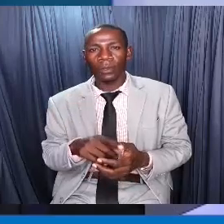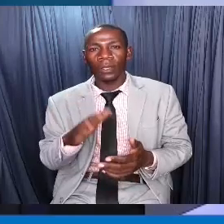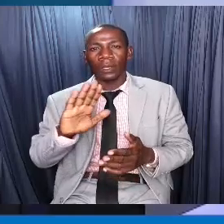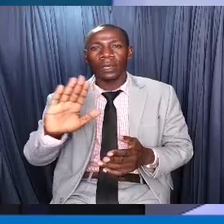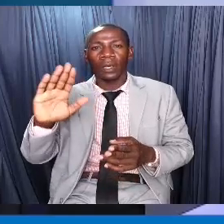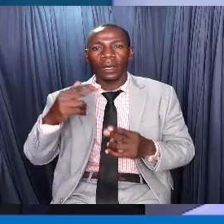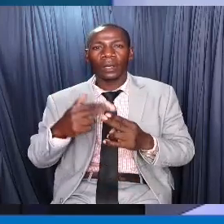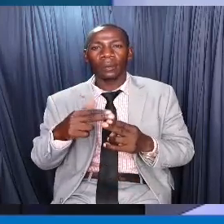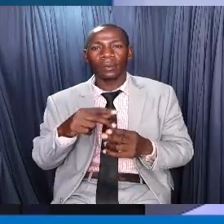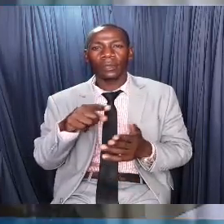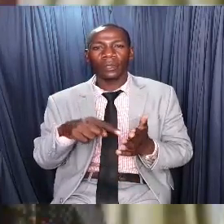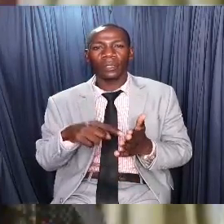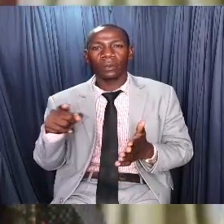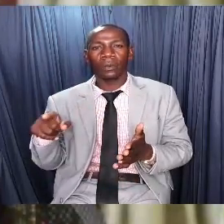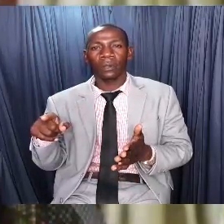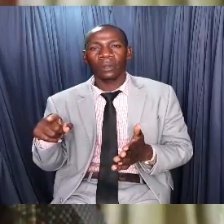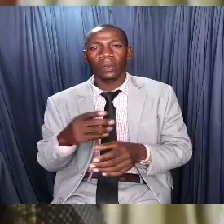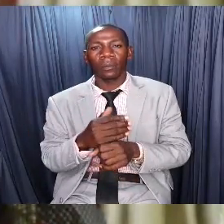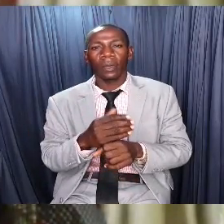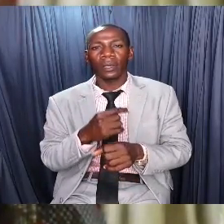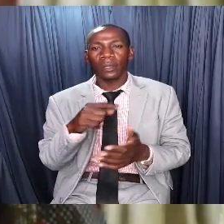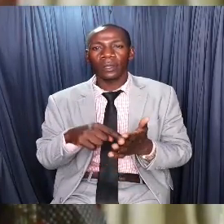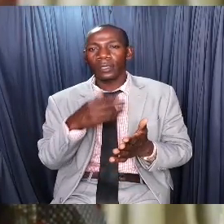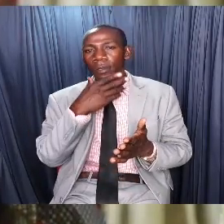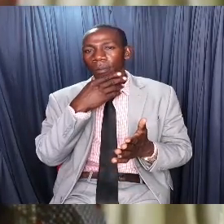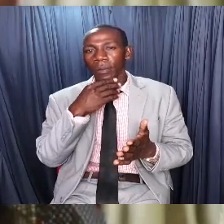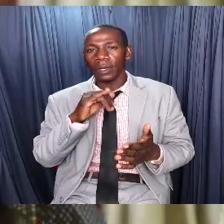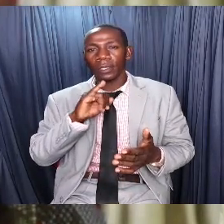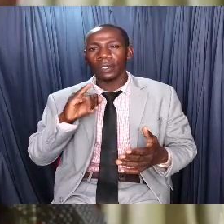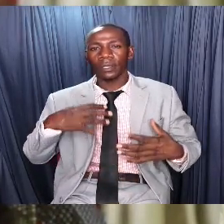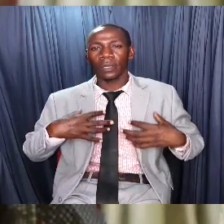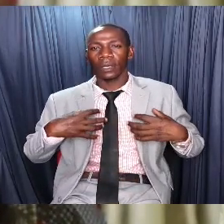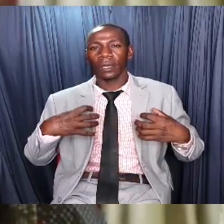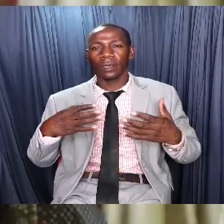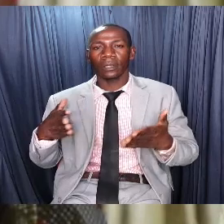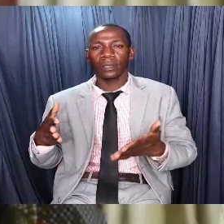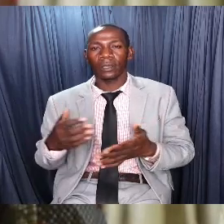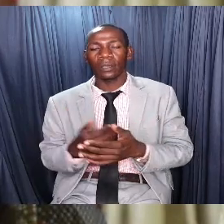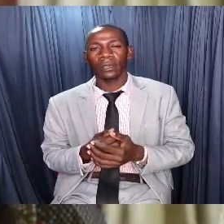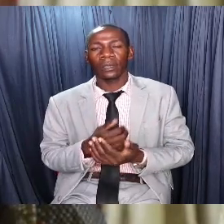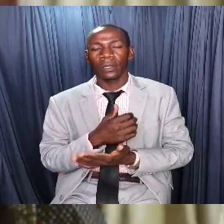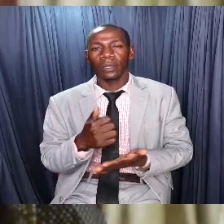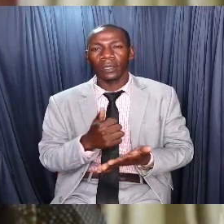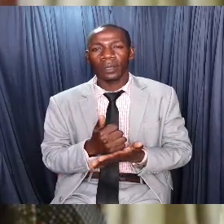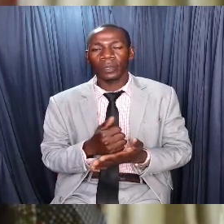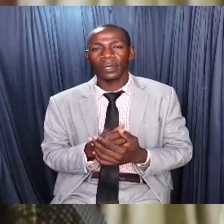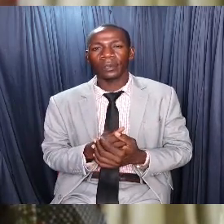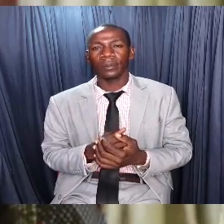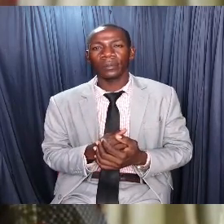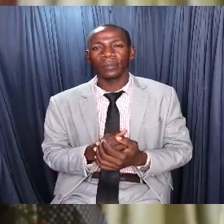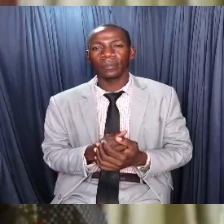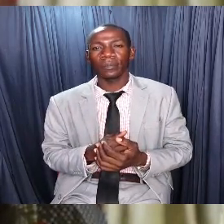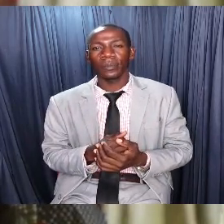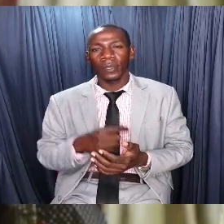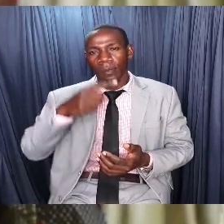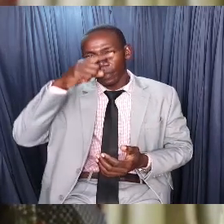lake huyo. In his name. Amemfanya mtu huyu amekuwa mzima vile mnavyomwona. He has made this man to be very well. Bwana Yesu asifiwe sana. Amen.